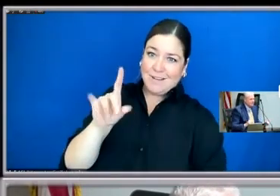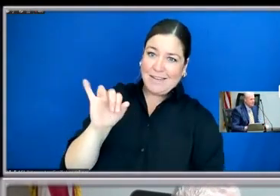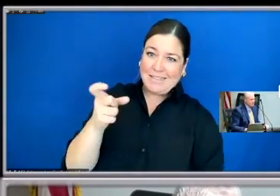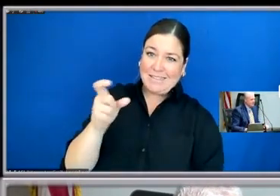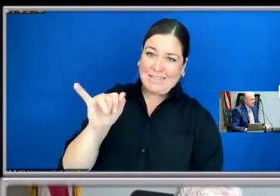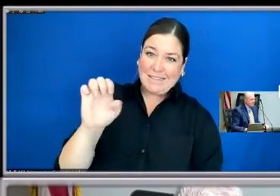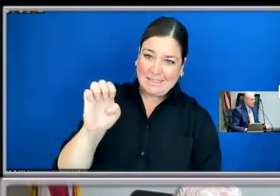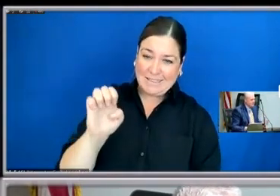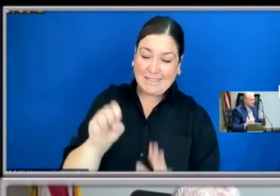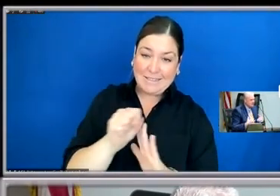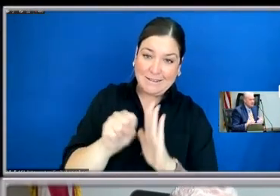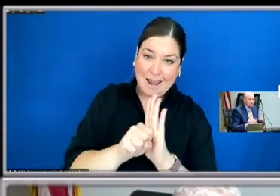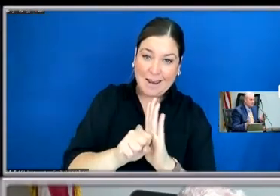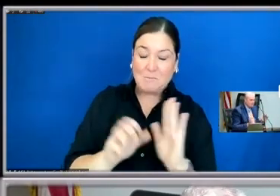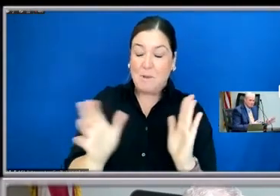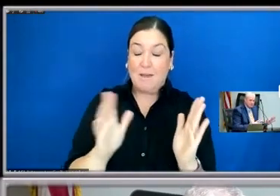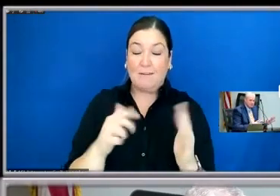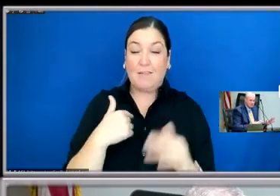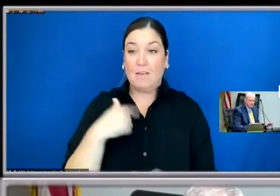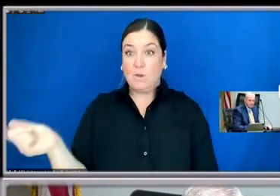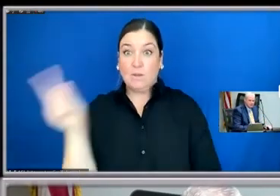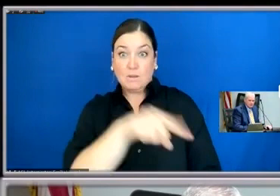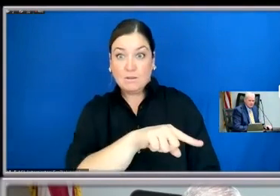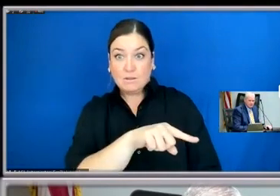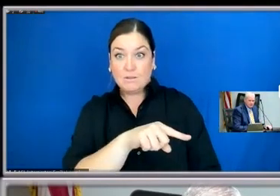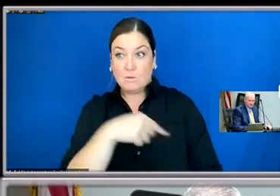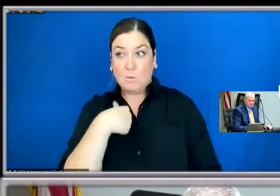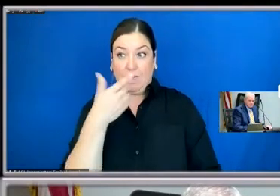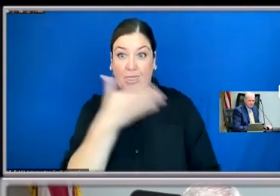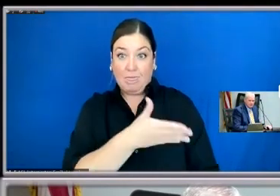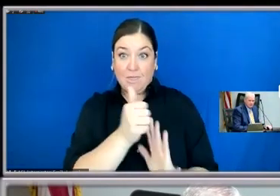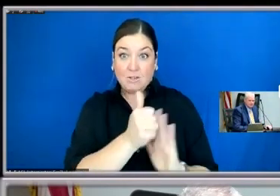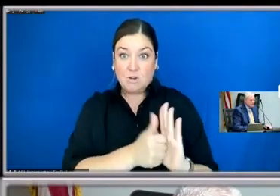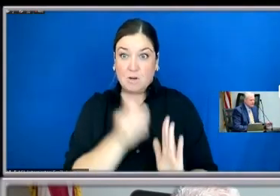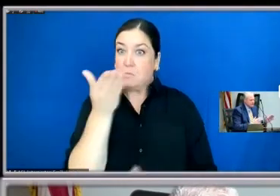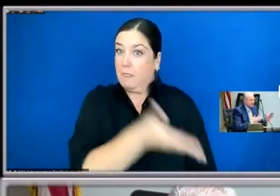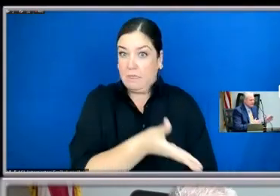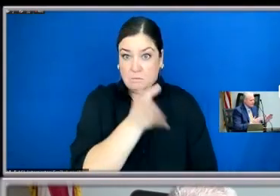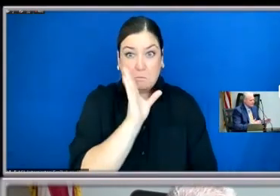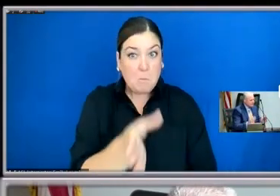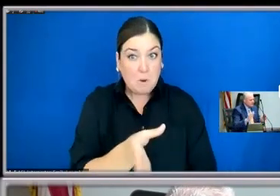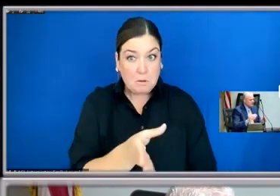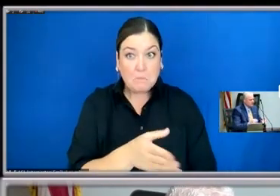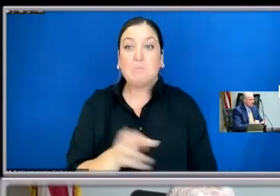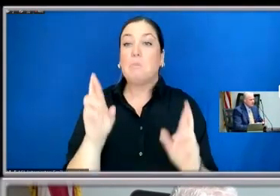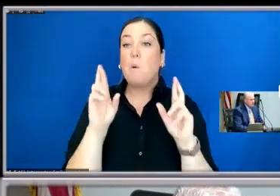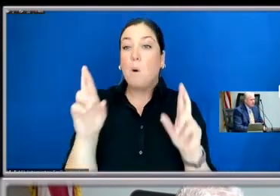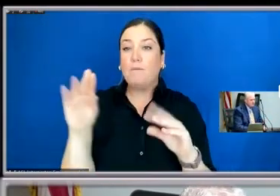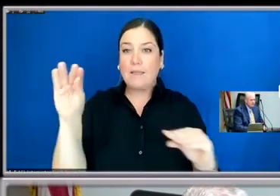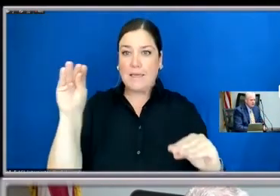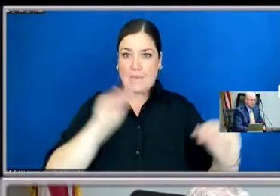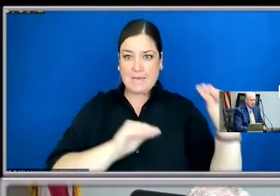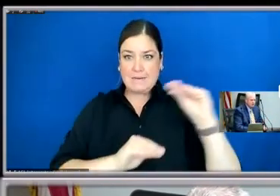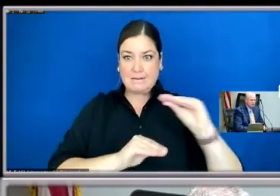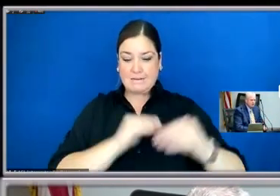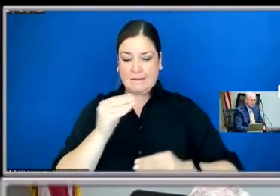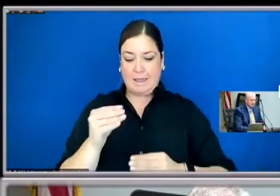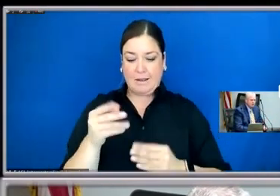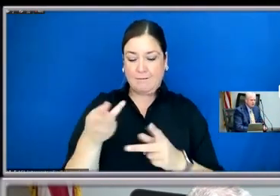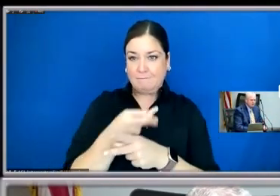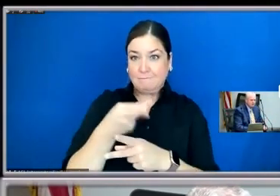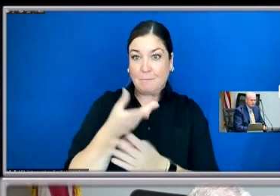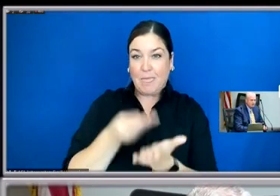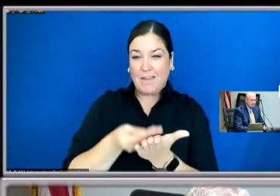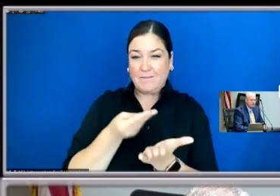Anyway, so if we're going to be on the agenda, we'll be there. And hopefully they can move along with that funding. We've been in communication